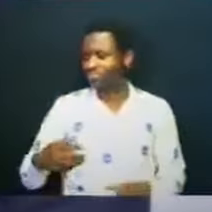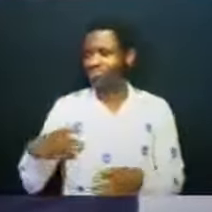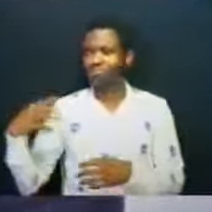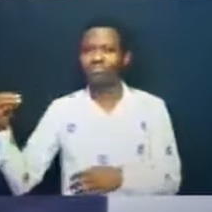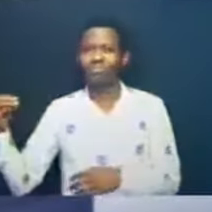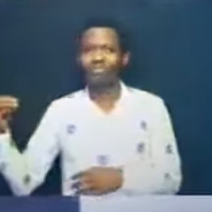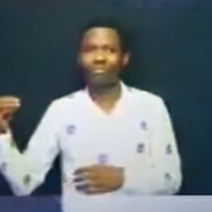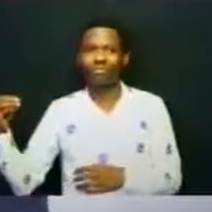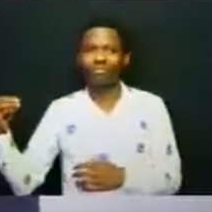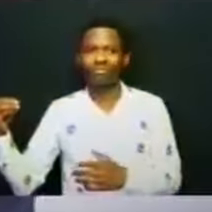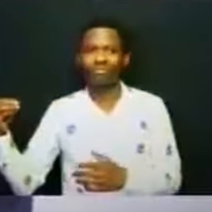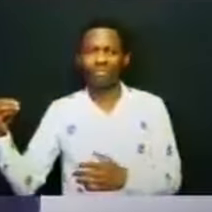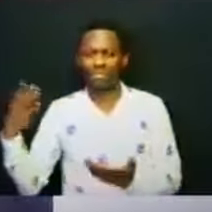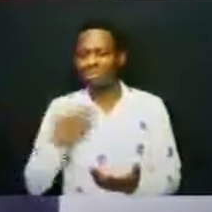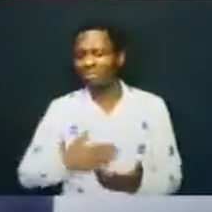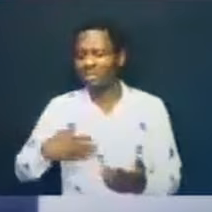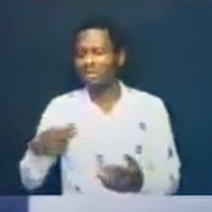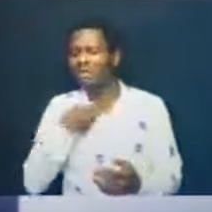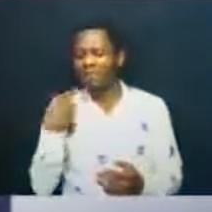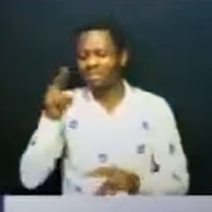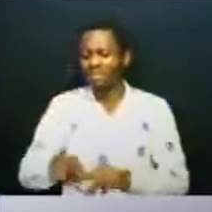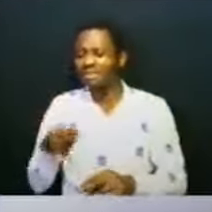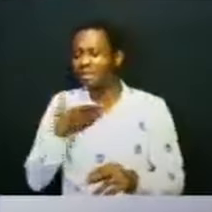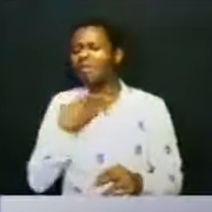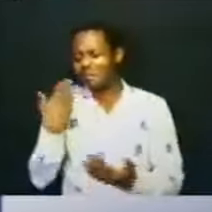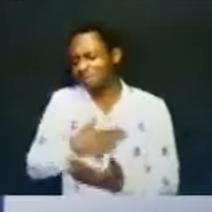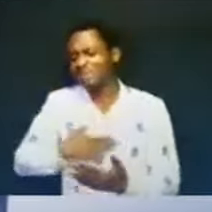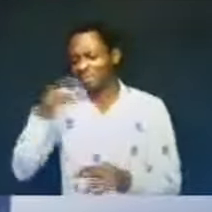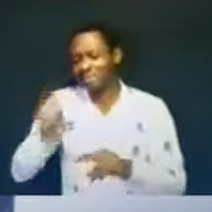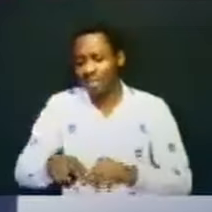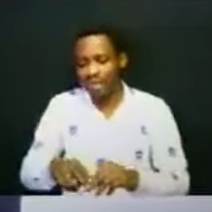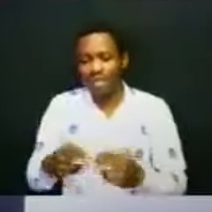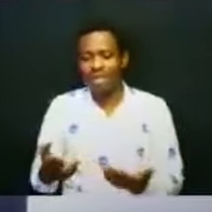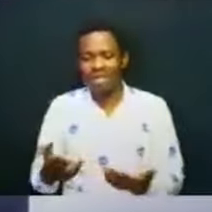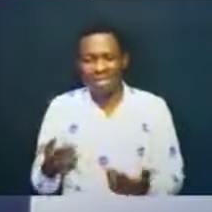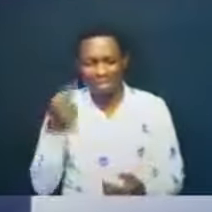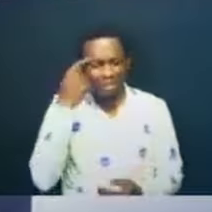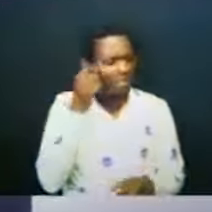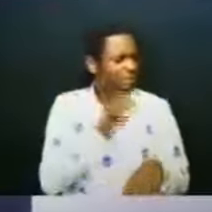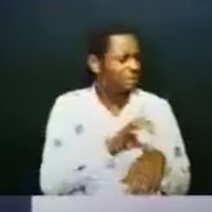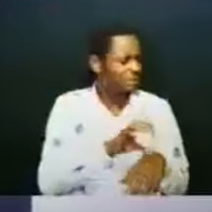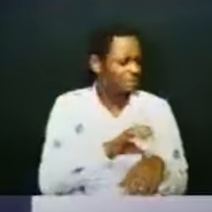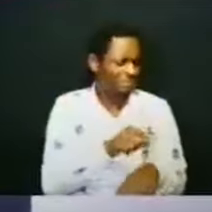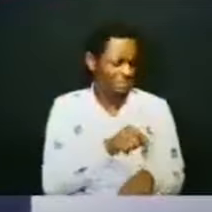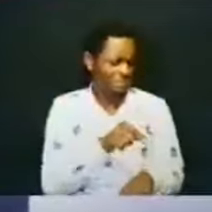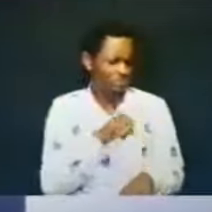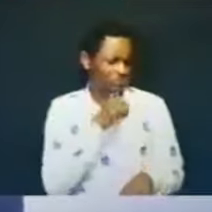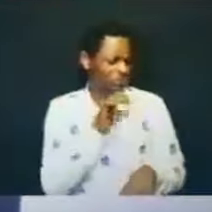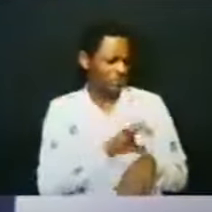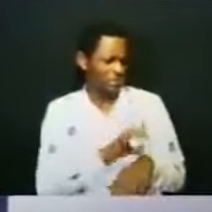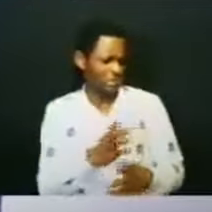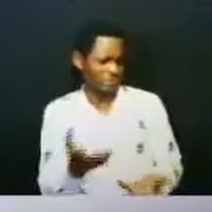then they came, sit down. Hey, I thought we are doing church, but this does not resemble church. If this